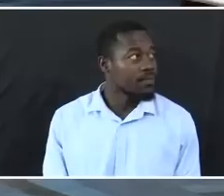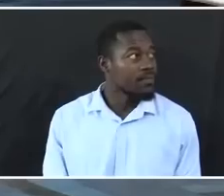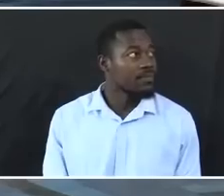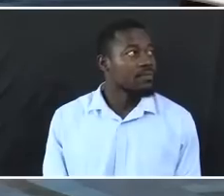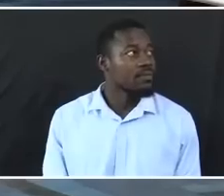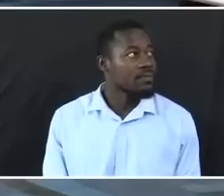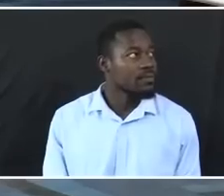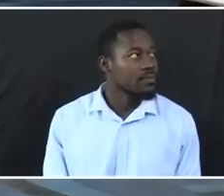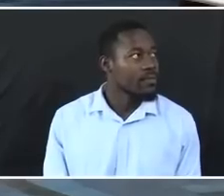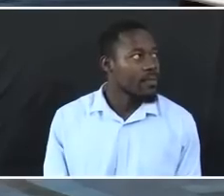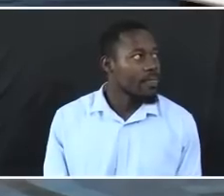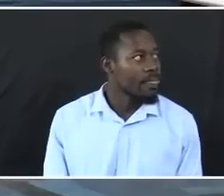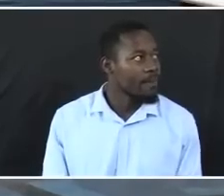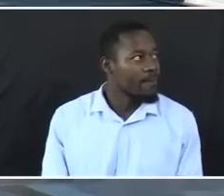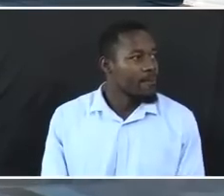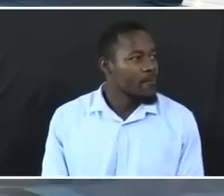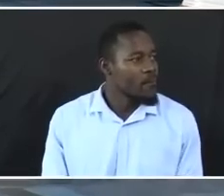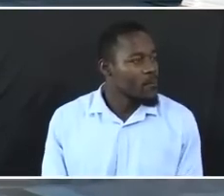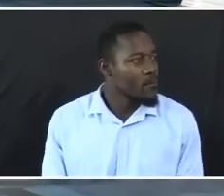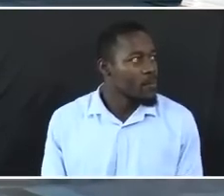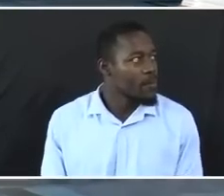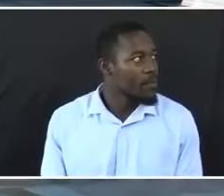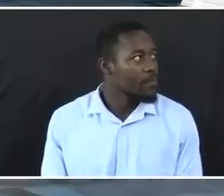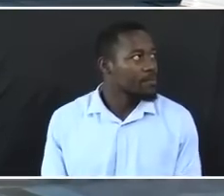I'm saying in the beginning.